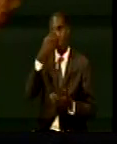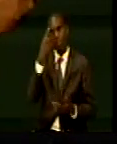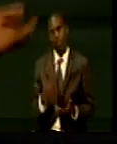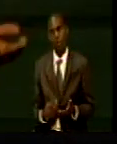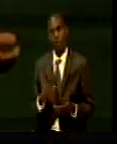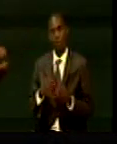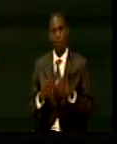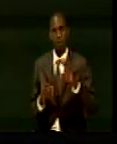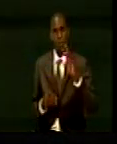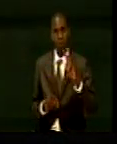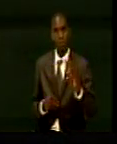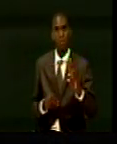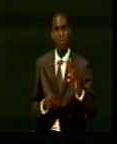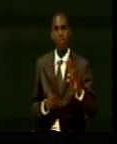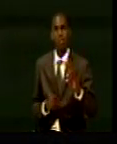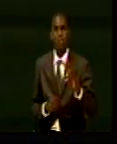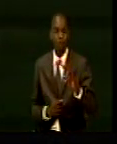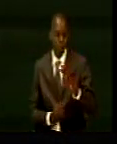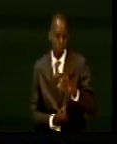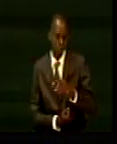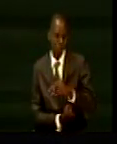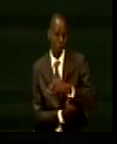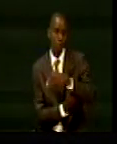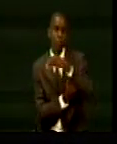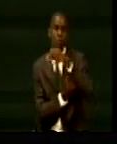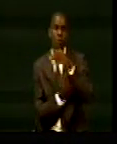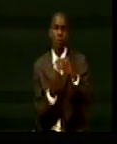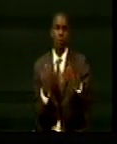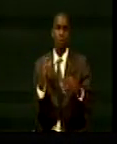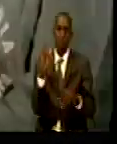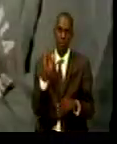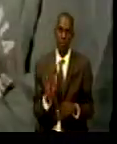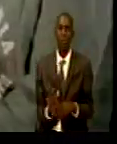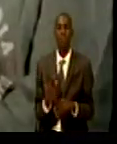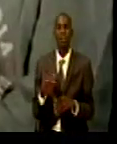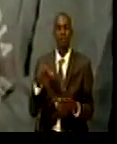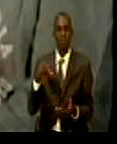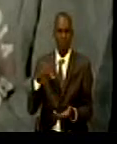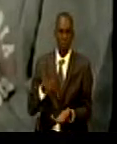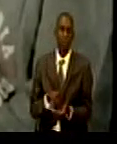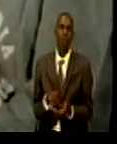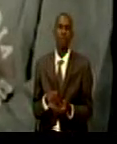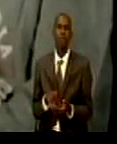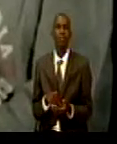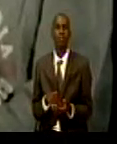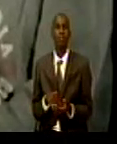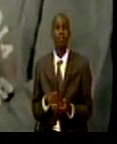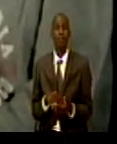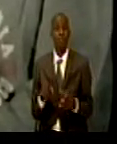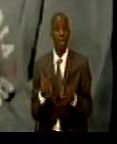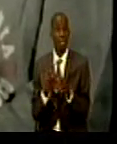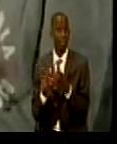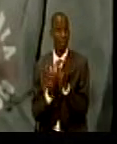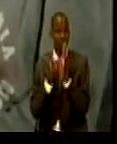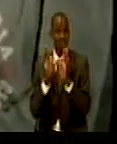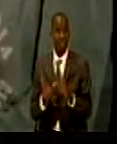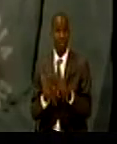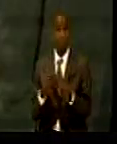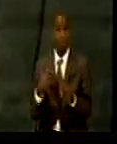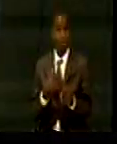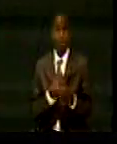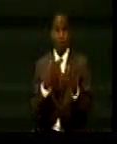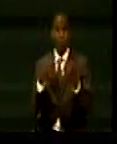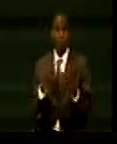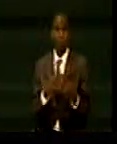six, supportively, stand with. You see, as Christians, as we come to Christ, we have the nature of